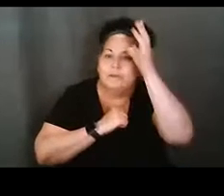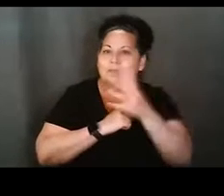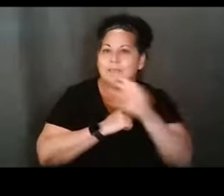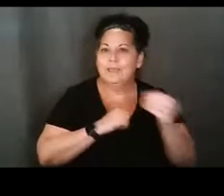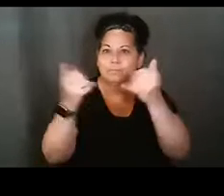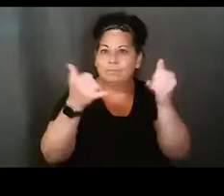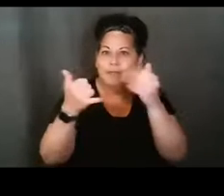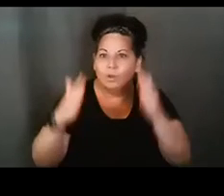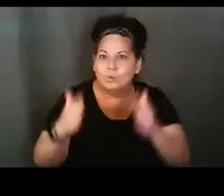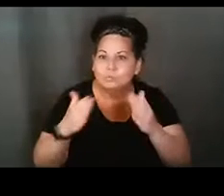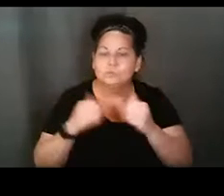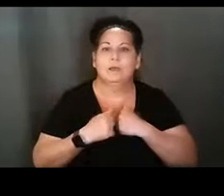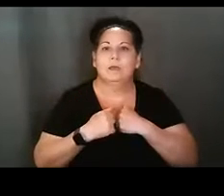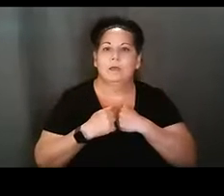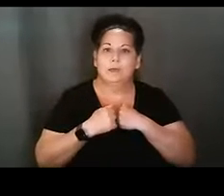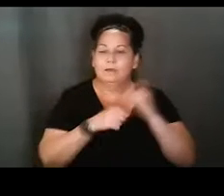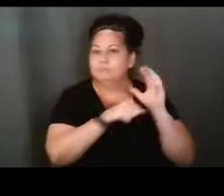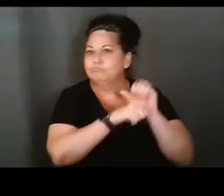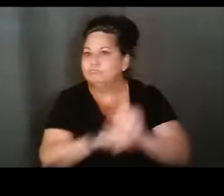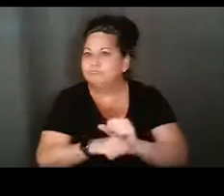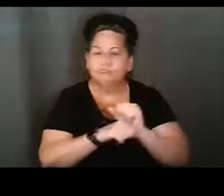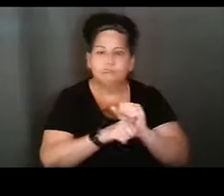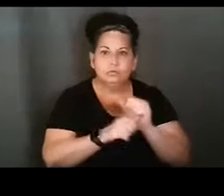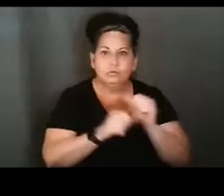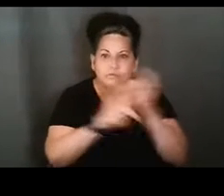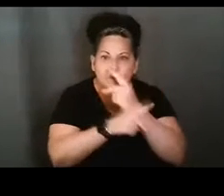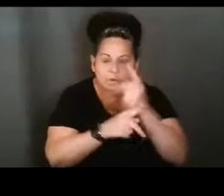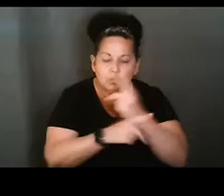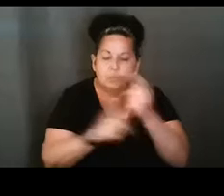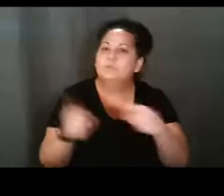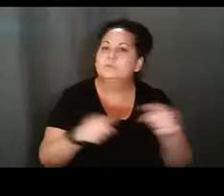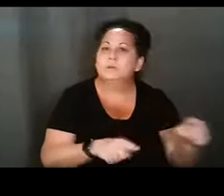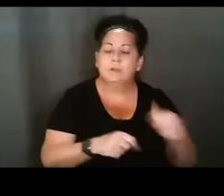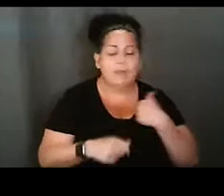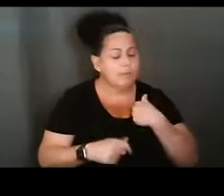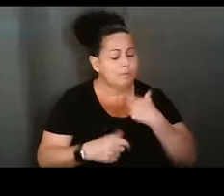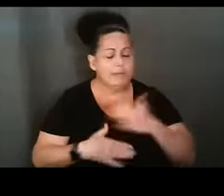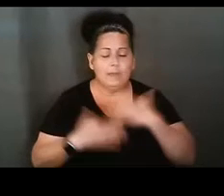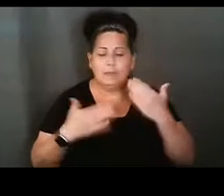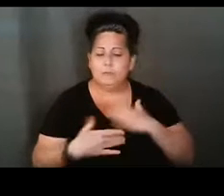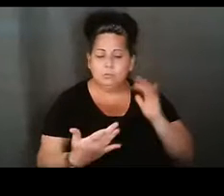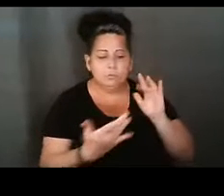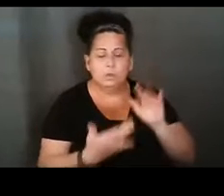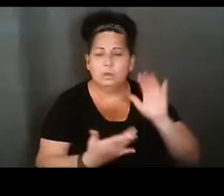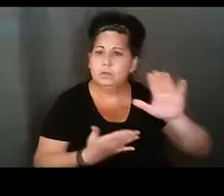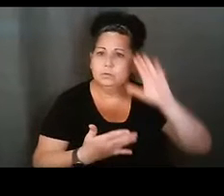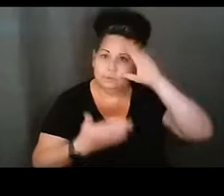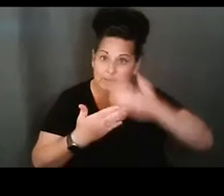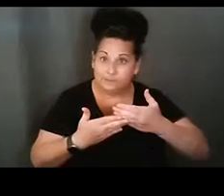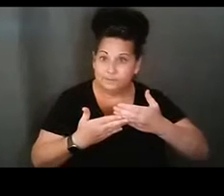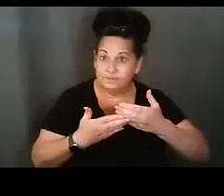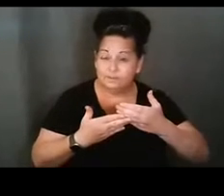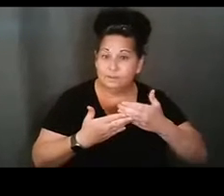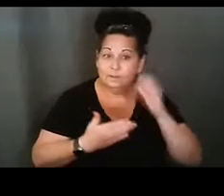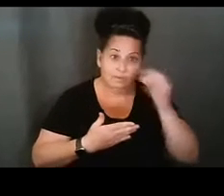I'm used to finding out what's going on with him. So I would be more than happy to reach out to him if you get that information to Miss Austin